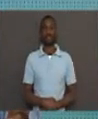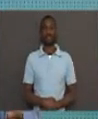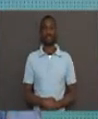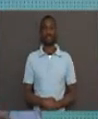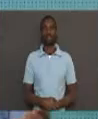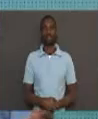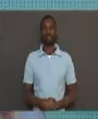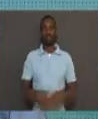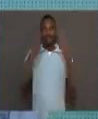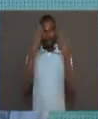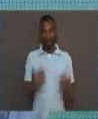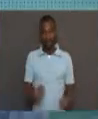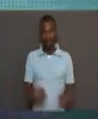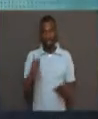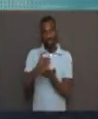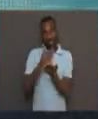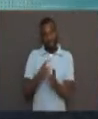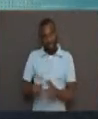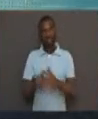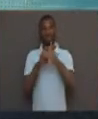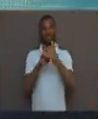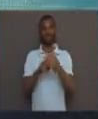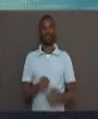Let us begin the lesson.